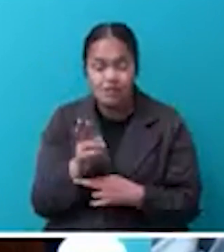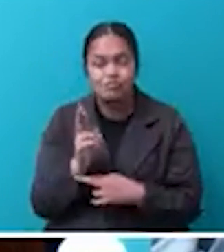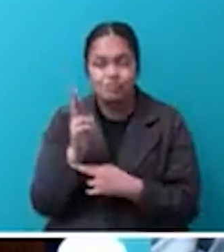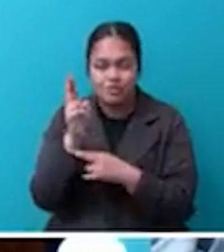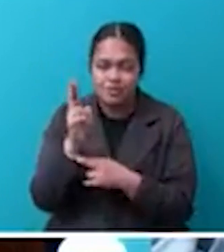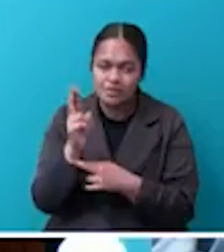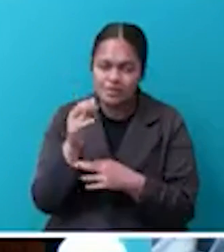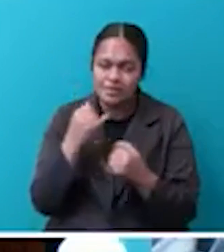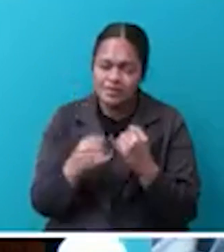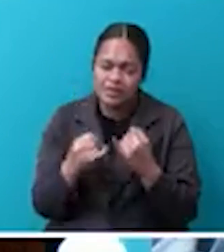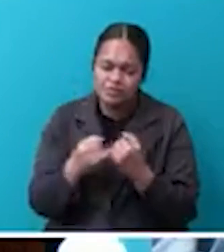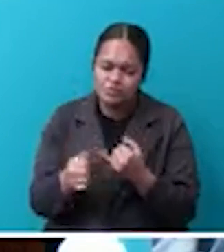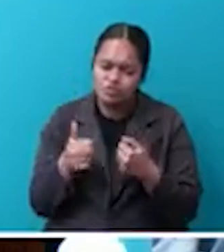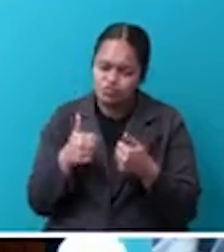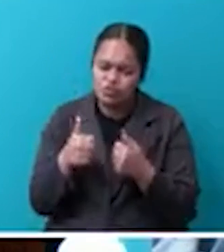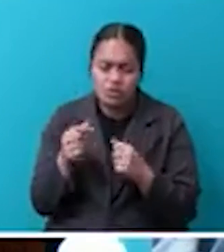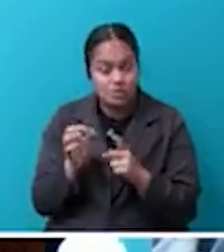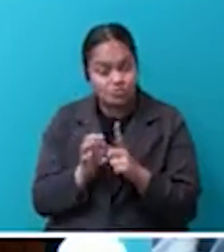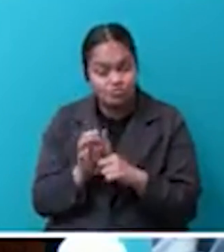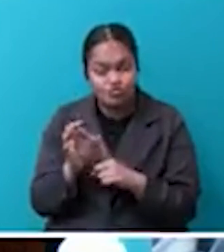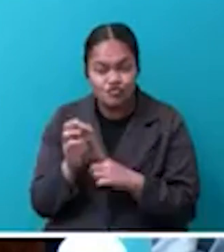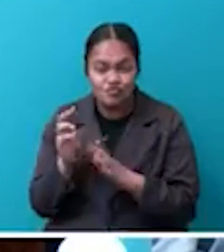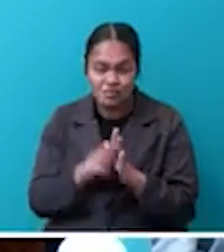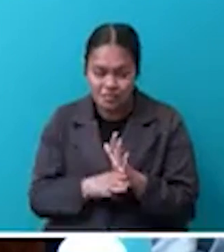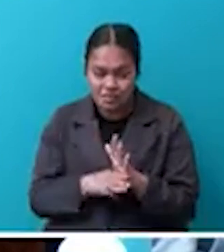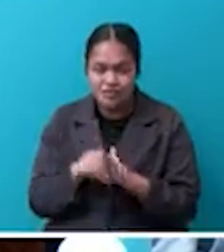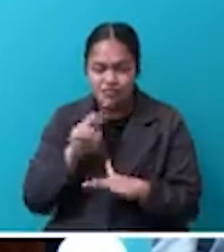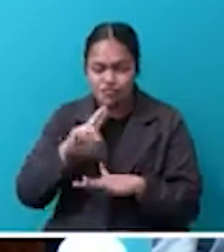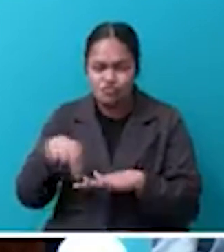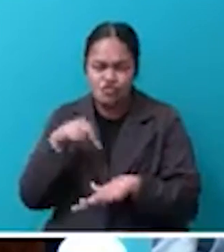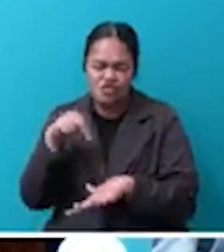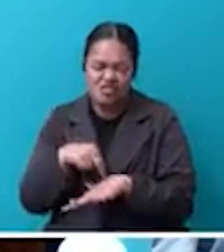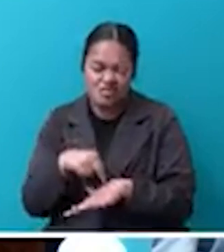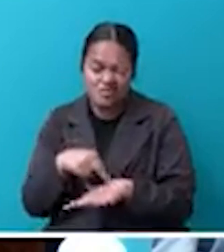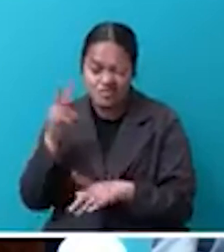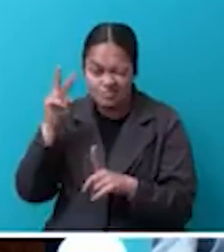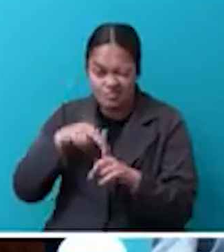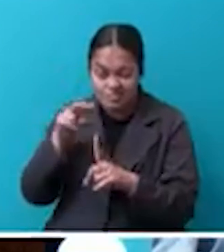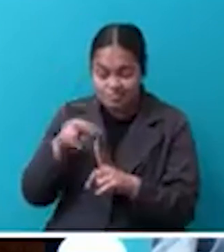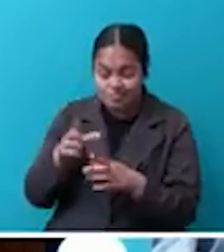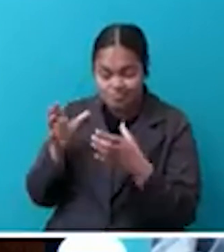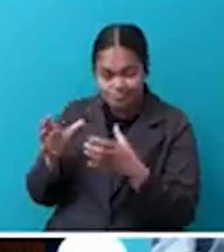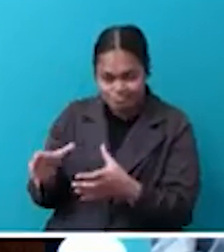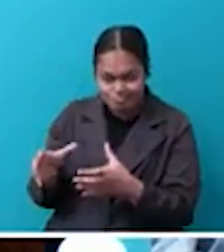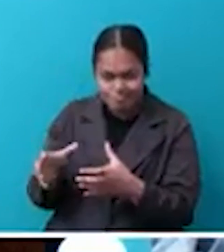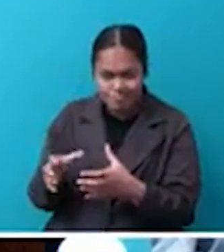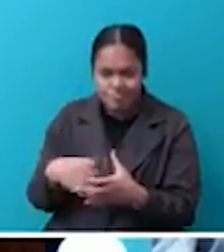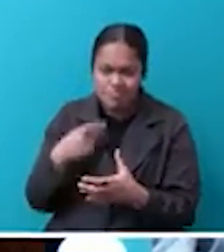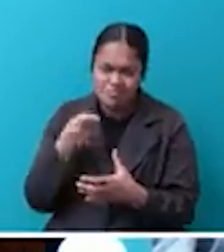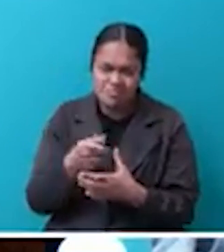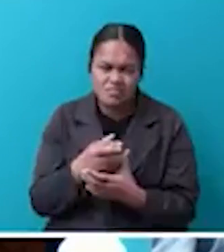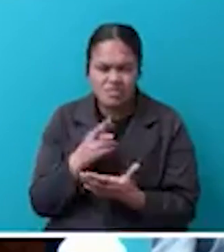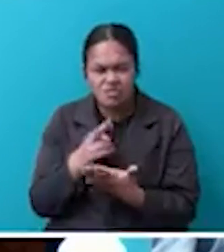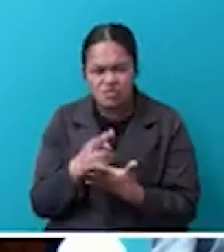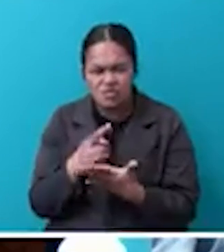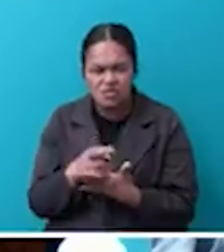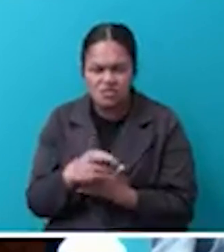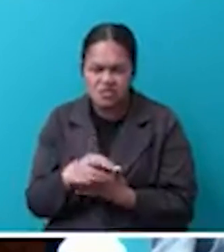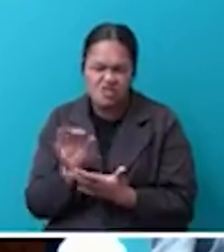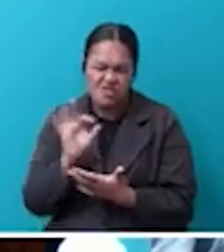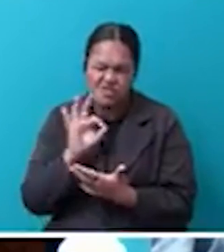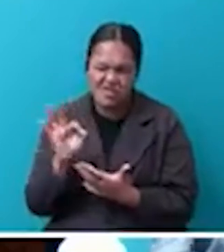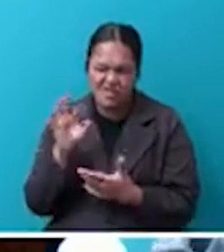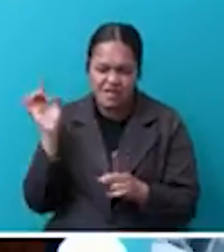significant improvement from the original vision we faced, and in fact, it does not cross our red